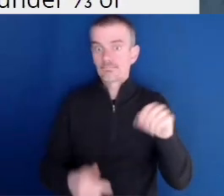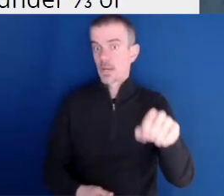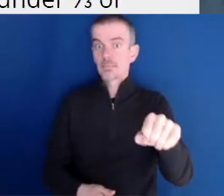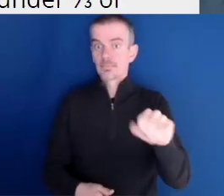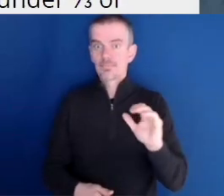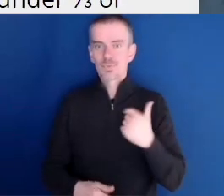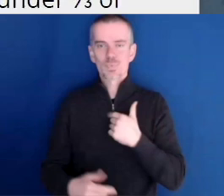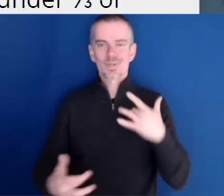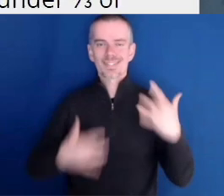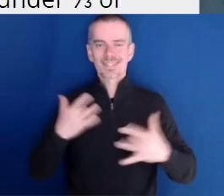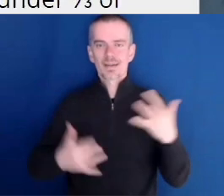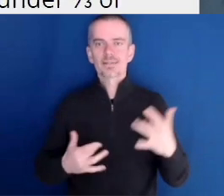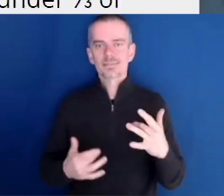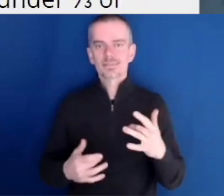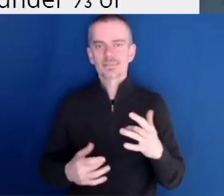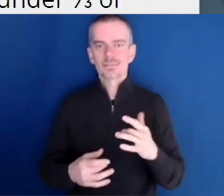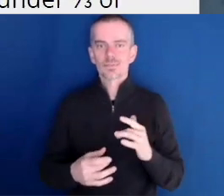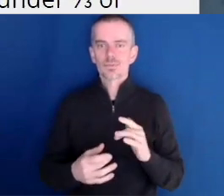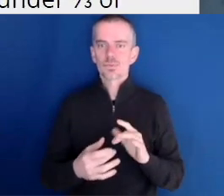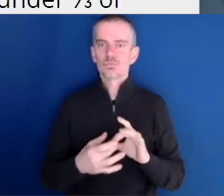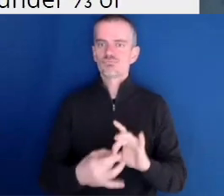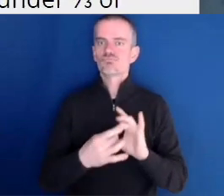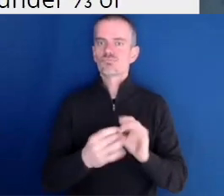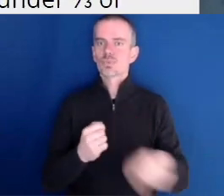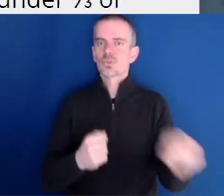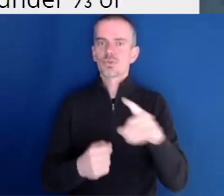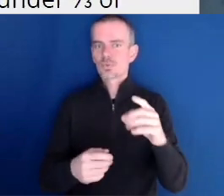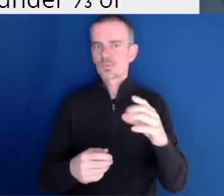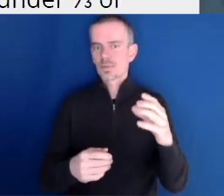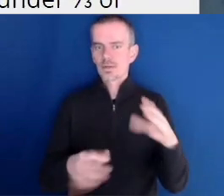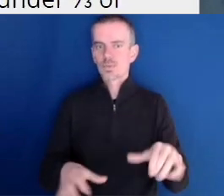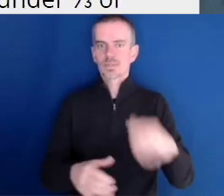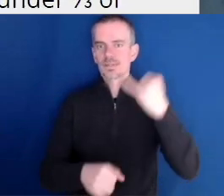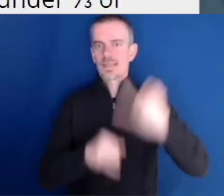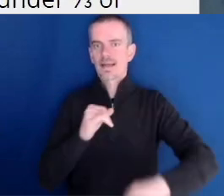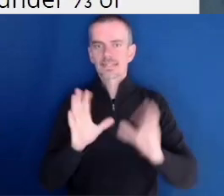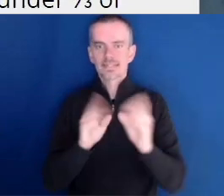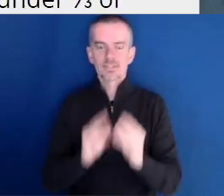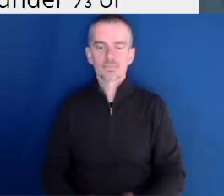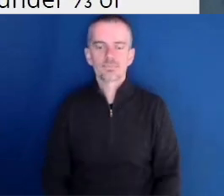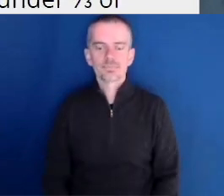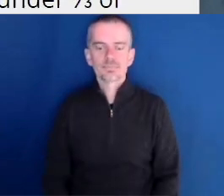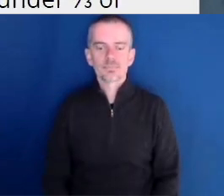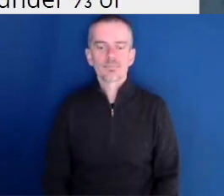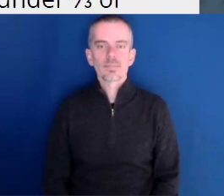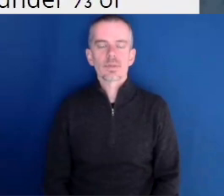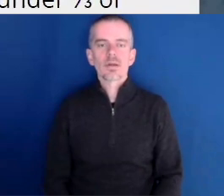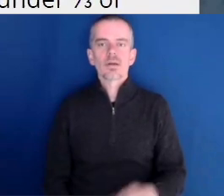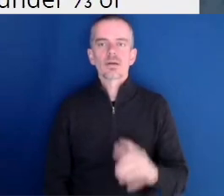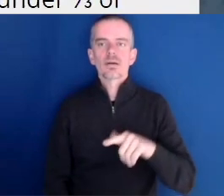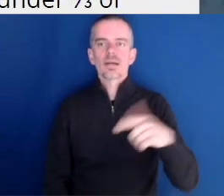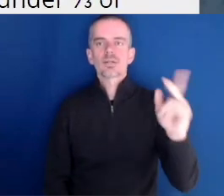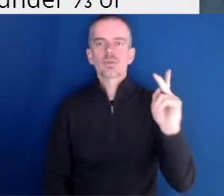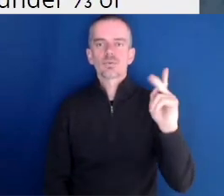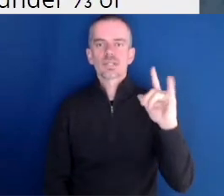we're excited to connect on this last session here. So I'm going to hand it over to Kyle to get